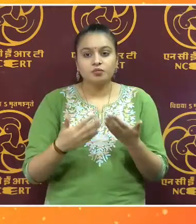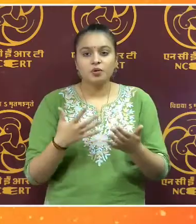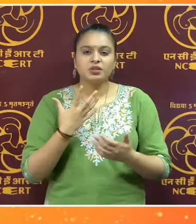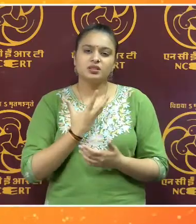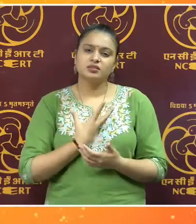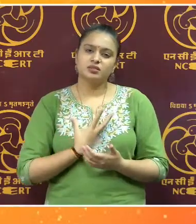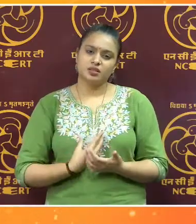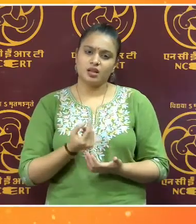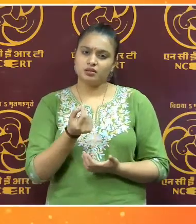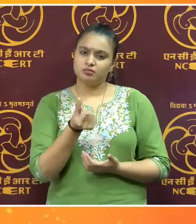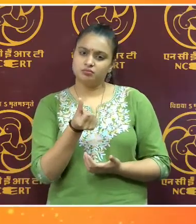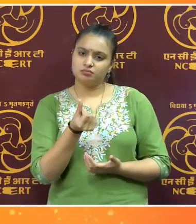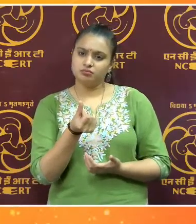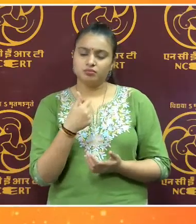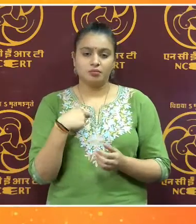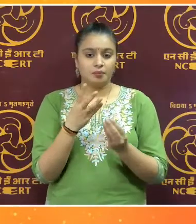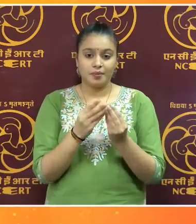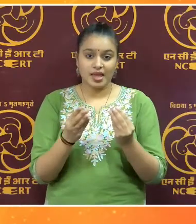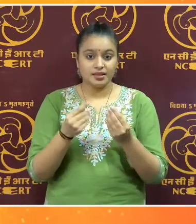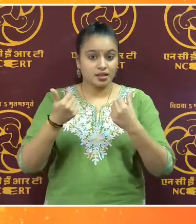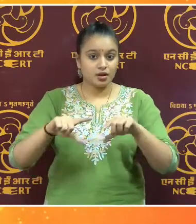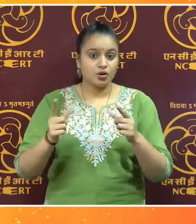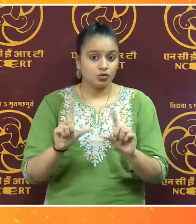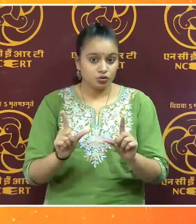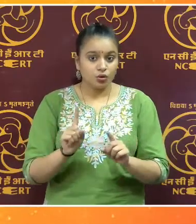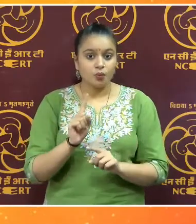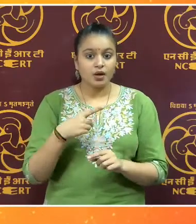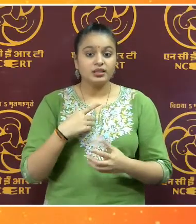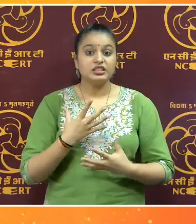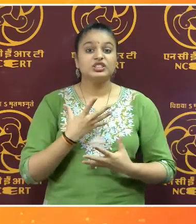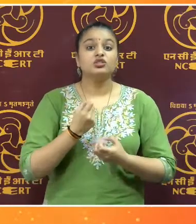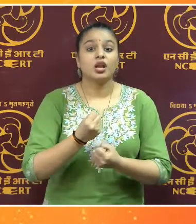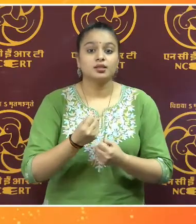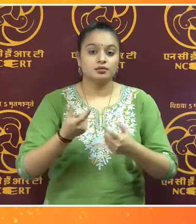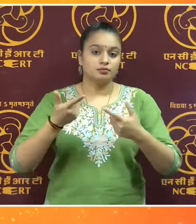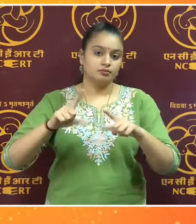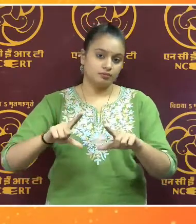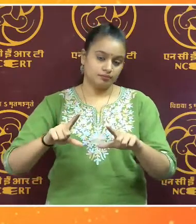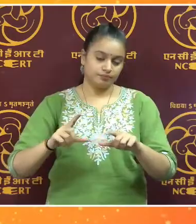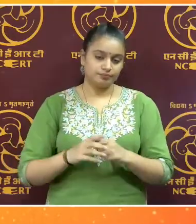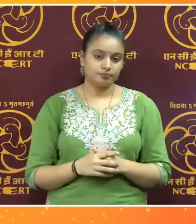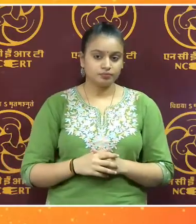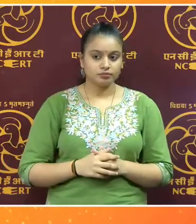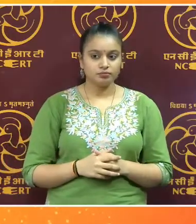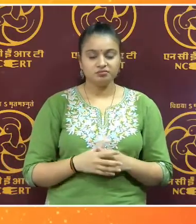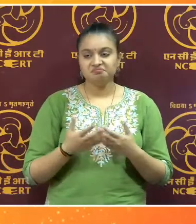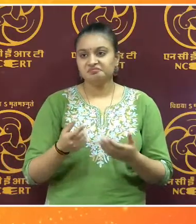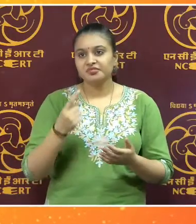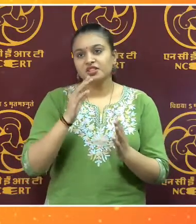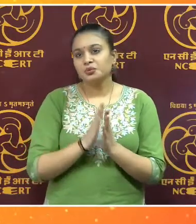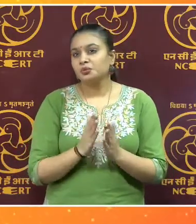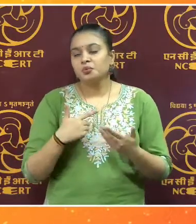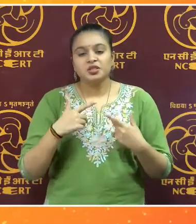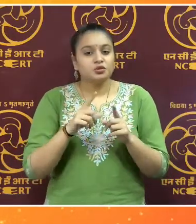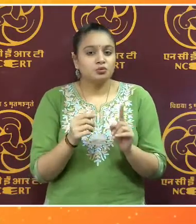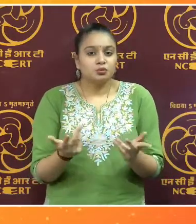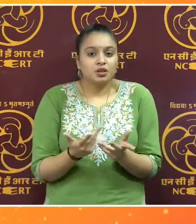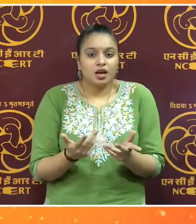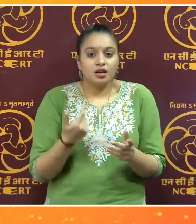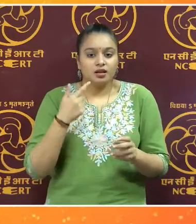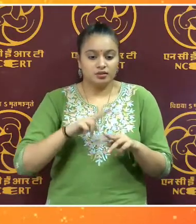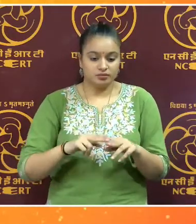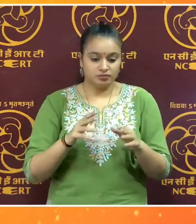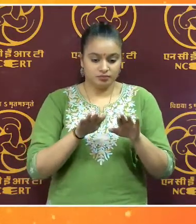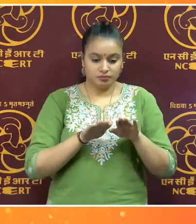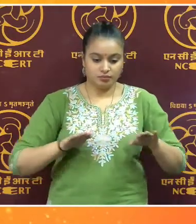sadness, not for the loss of money, but for the loss of trust. Oh God, what should I do? I can't sit